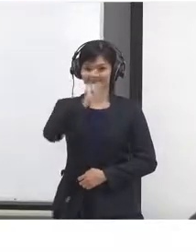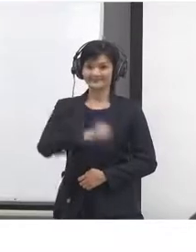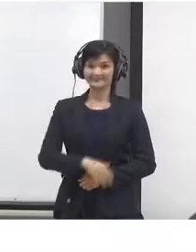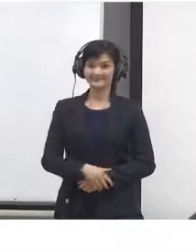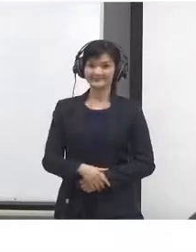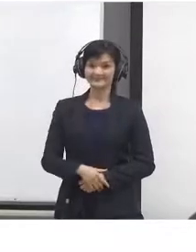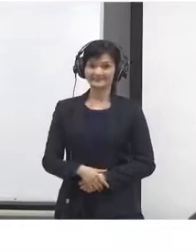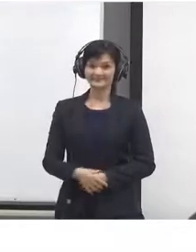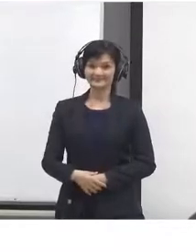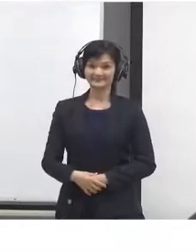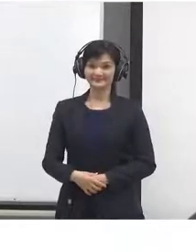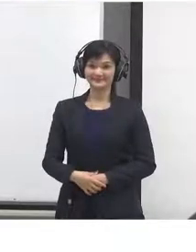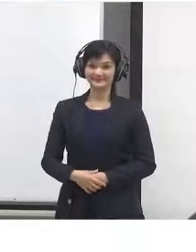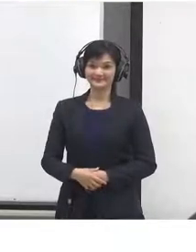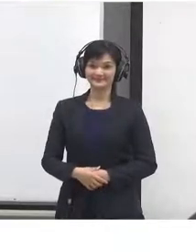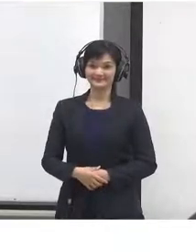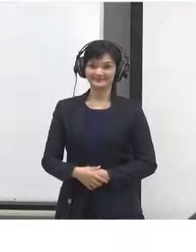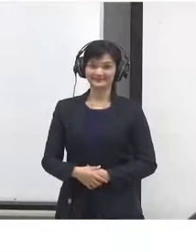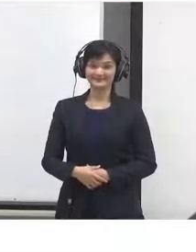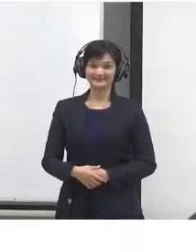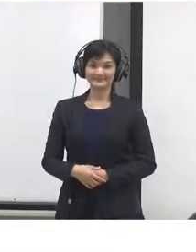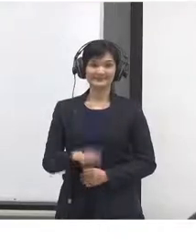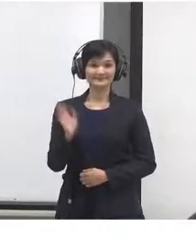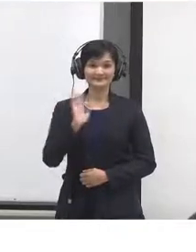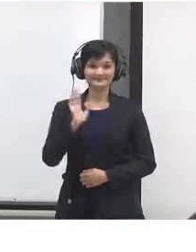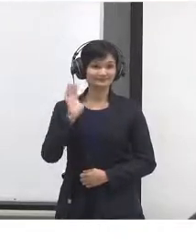Hello, Skydra. Can you hear us?